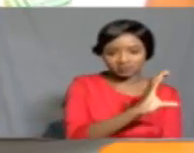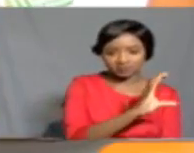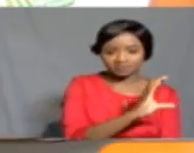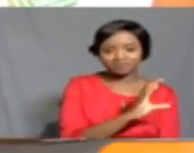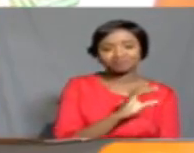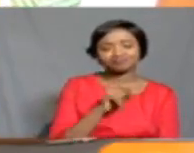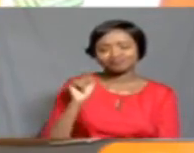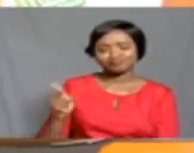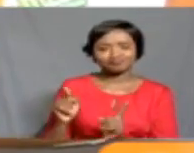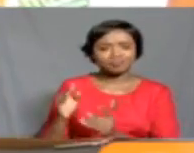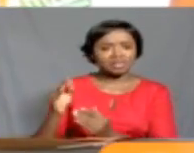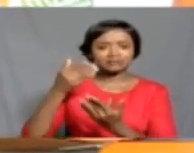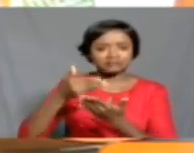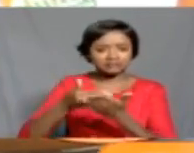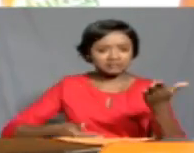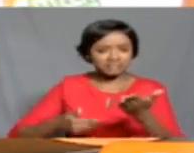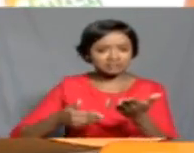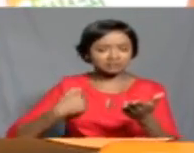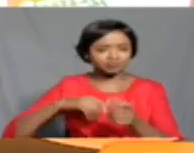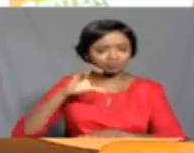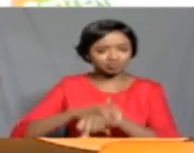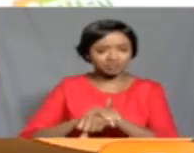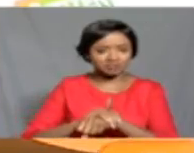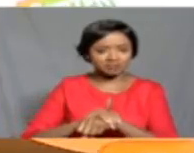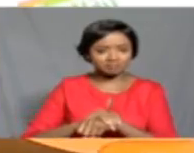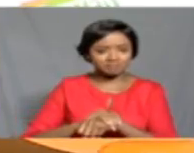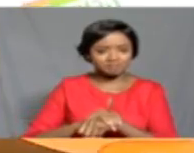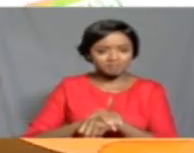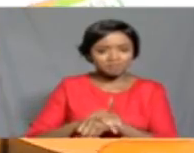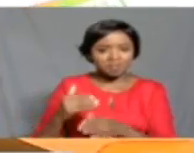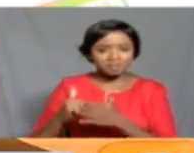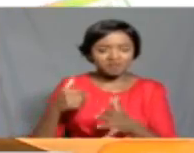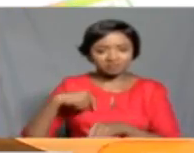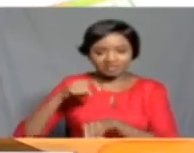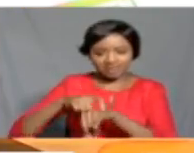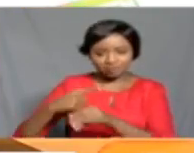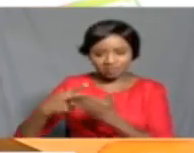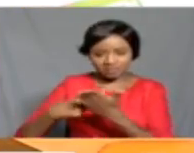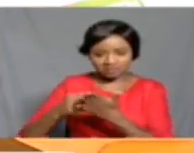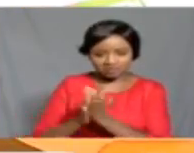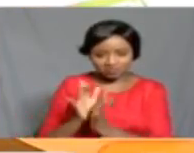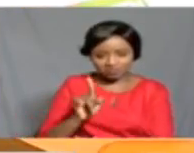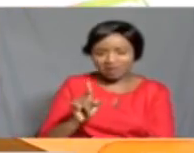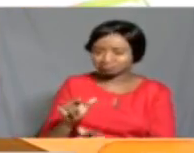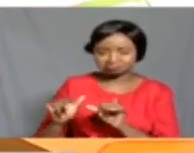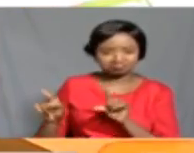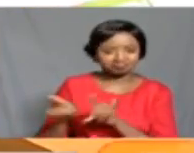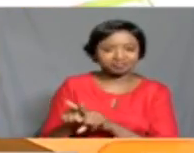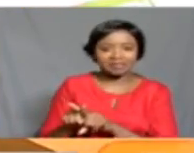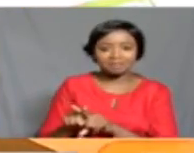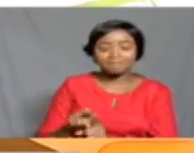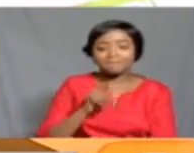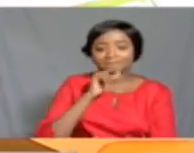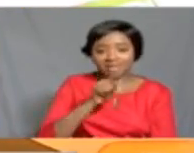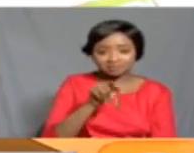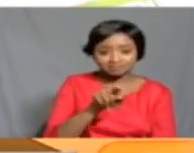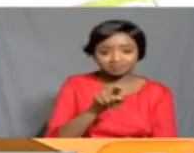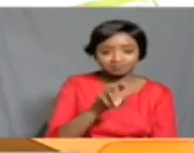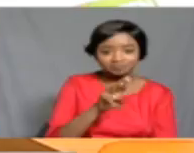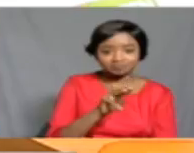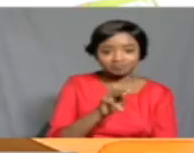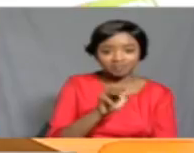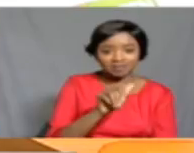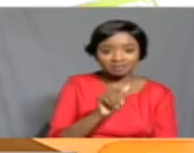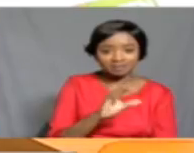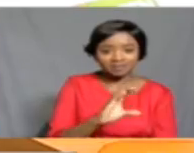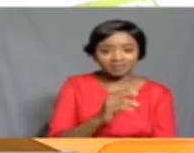Those provisional results that Chemtai Goen gave us a little earlier on when we spoke to her remain. That's Macharia Njeru, who's the former IPOA